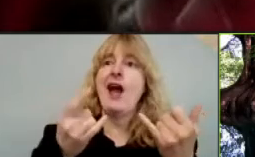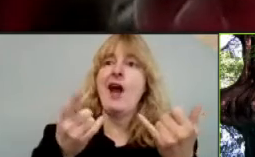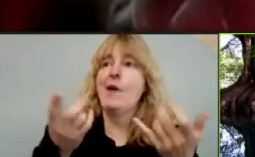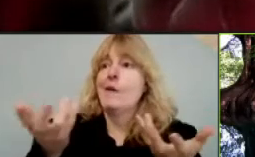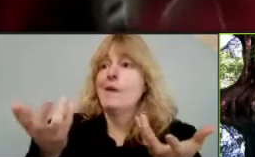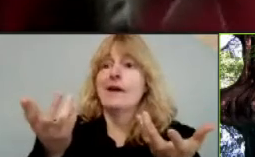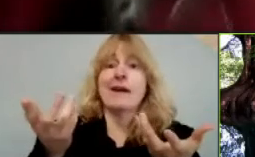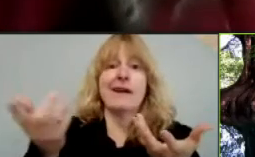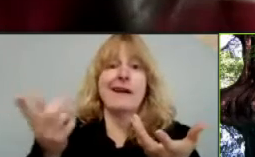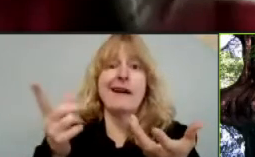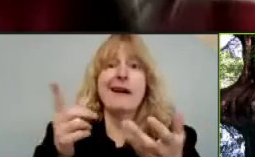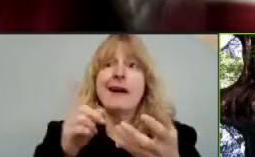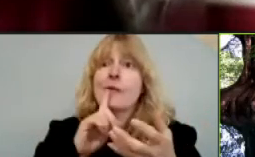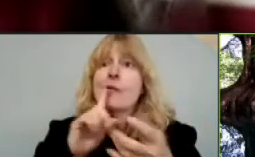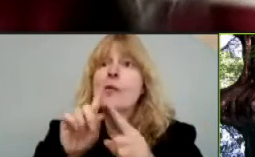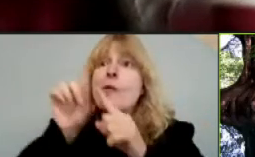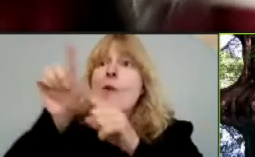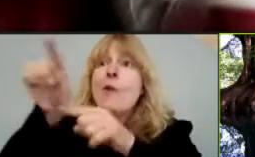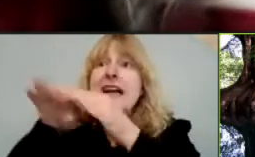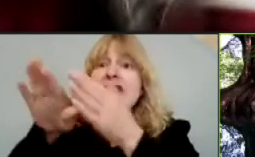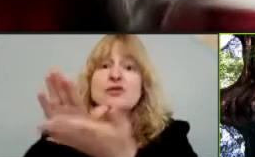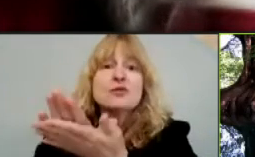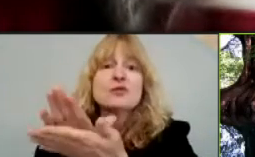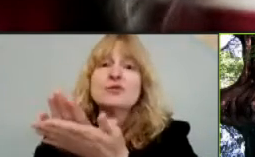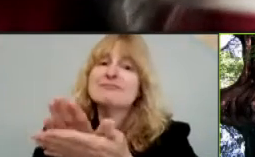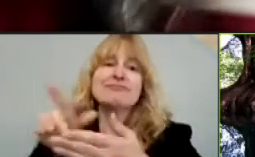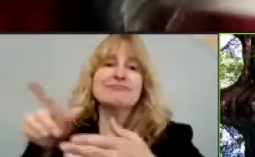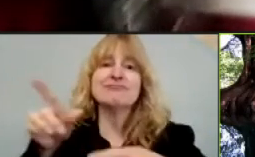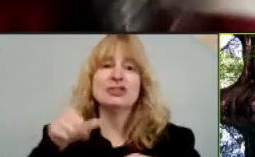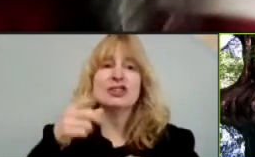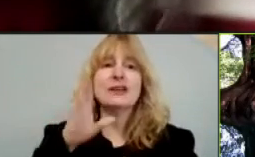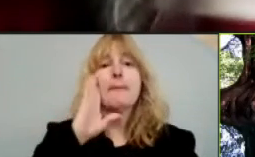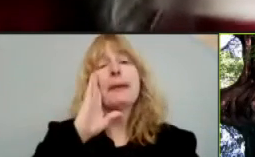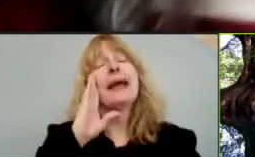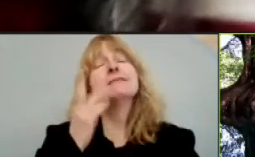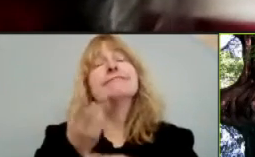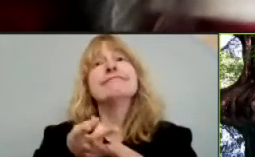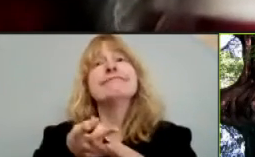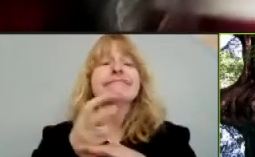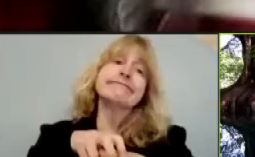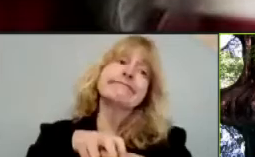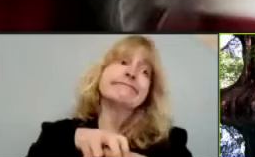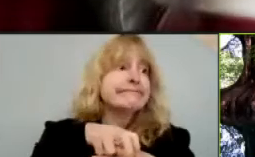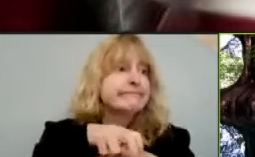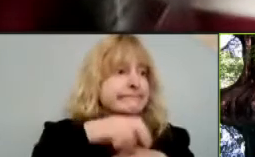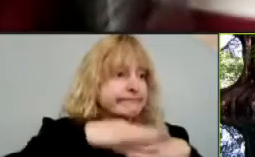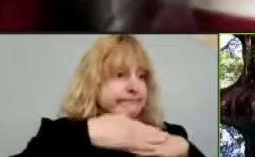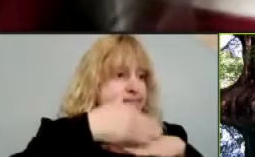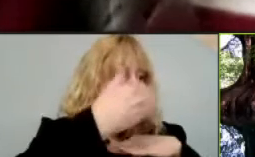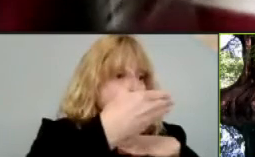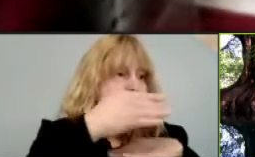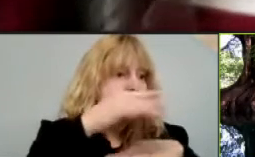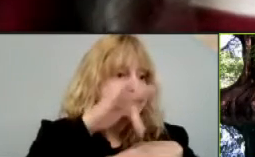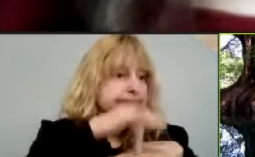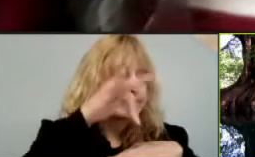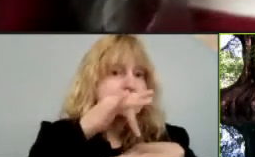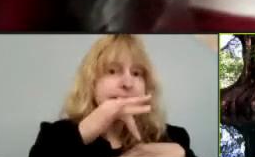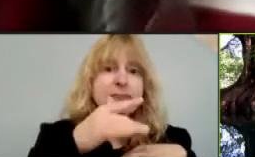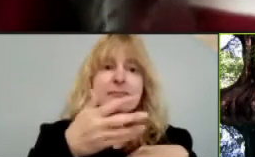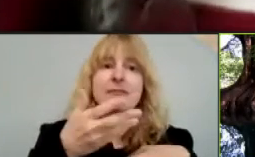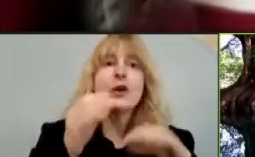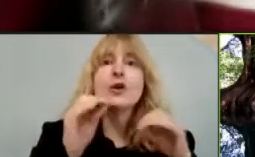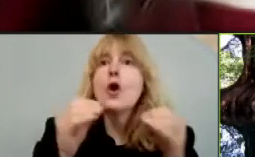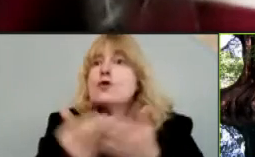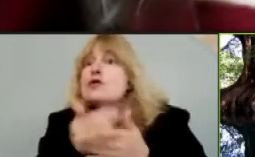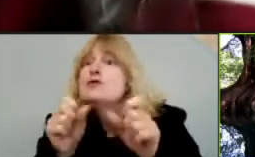turn on his laptop. There's no new shoes, ironed uniform, or first day back jitters that